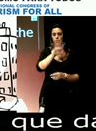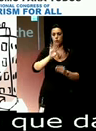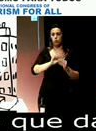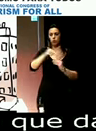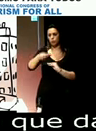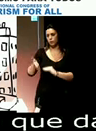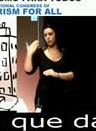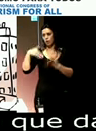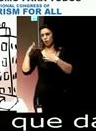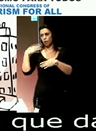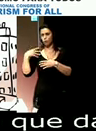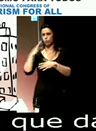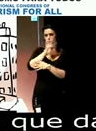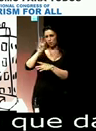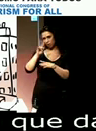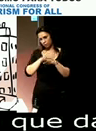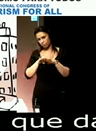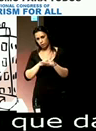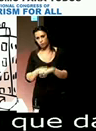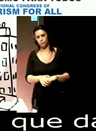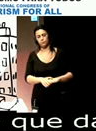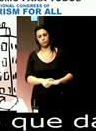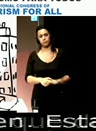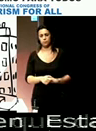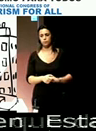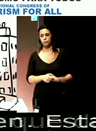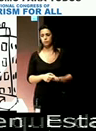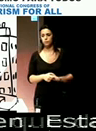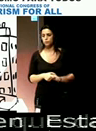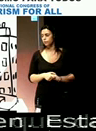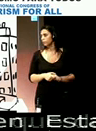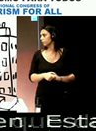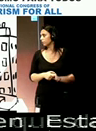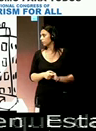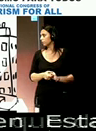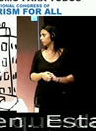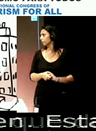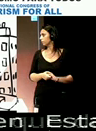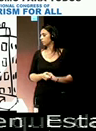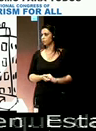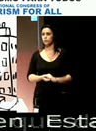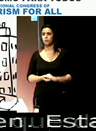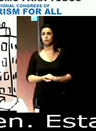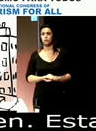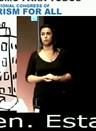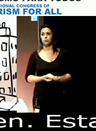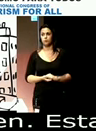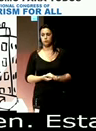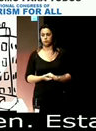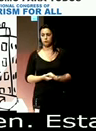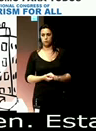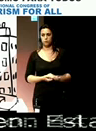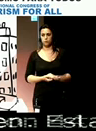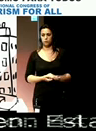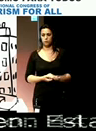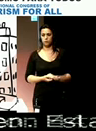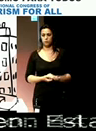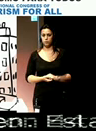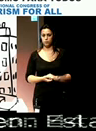century, sorry, from 1908 up to 2008, speeches, interviews,